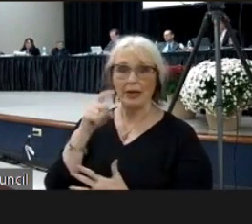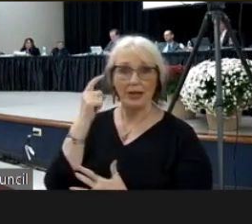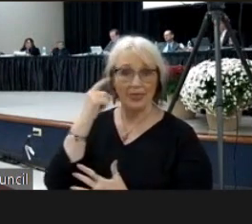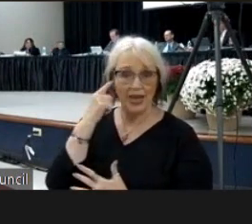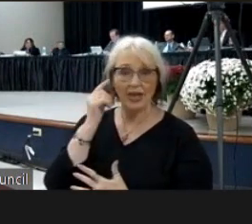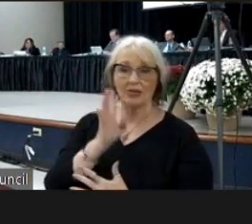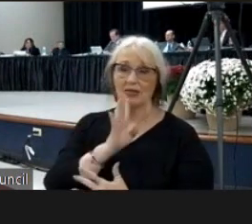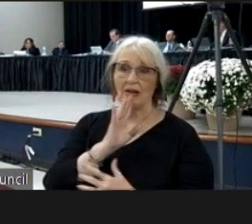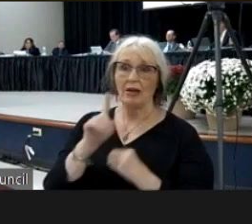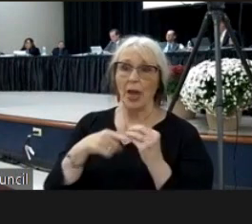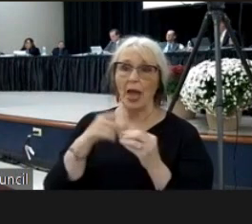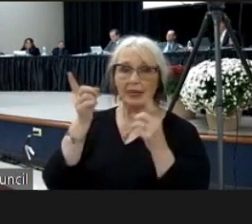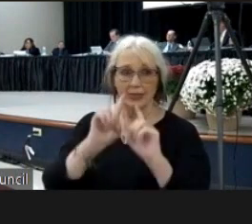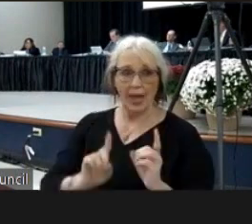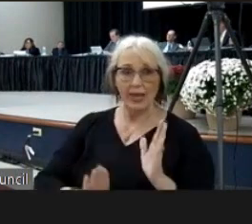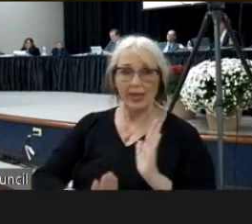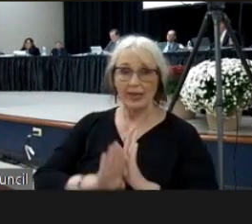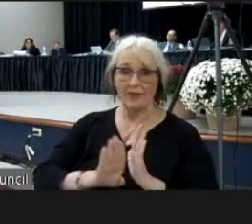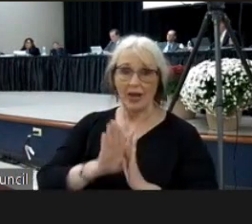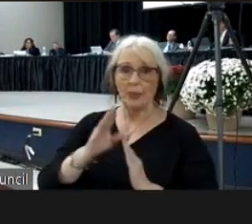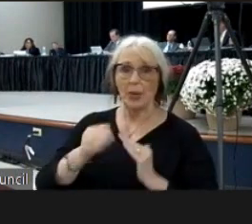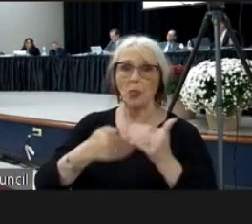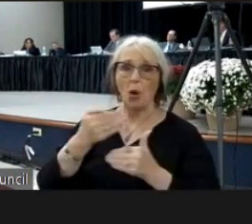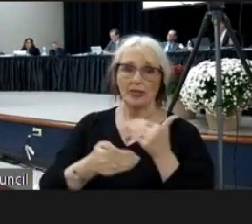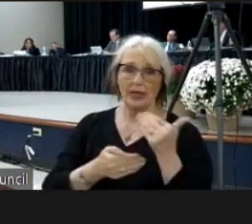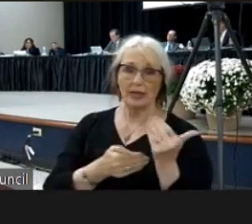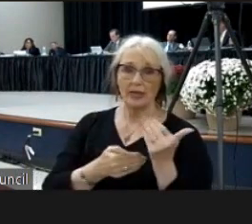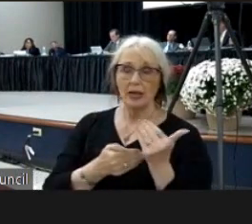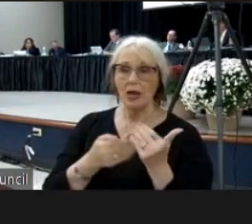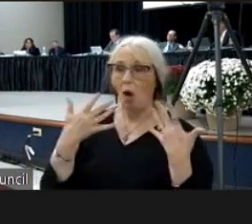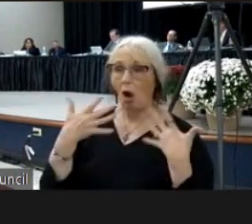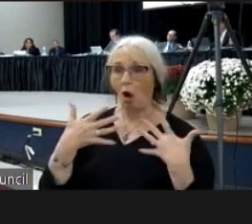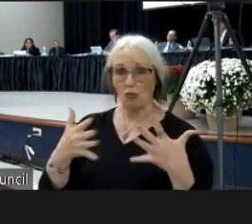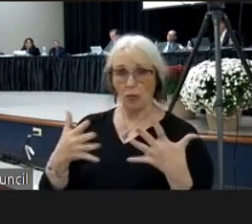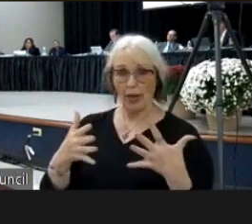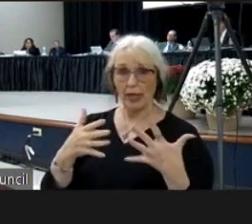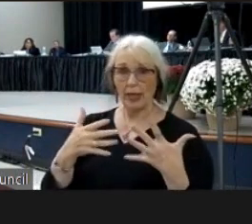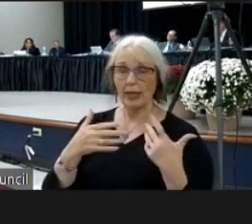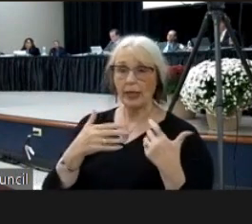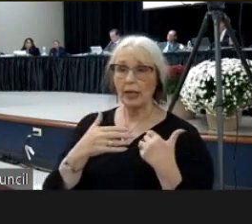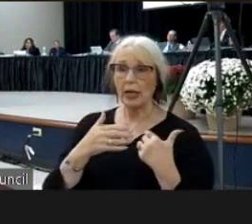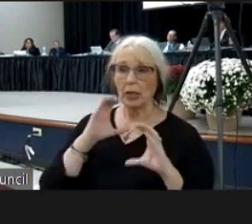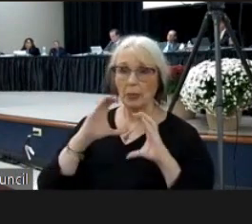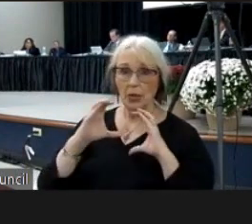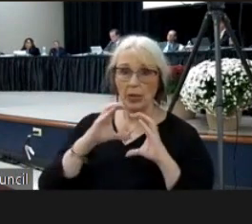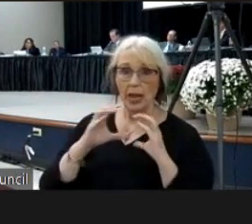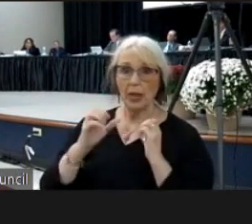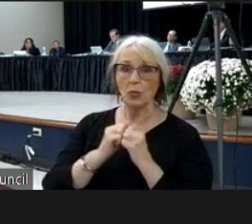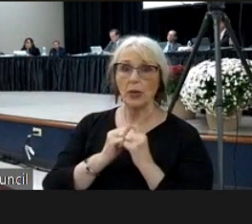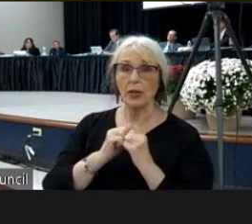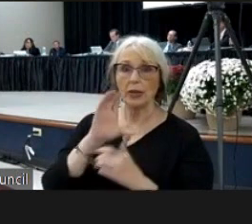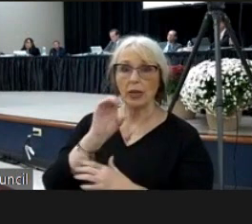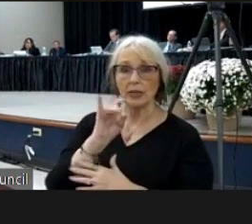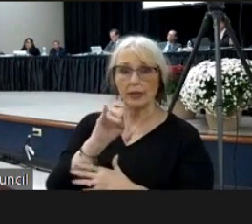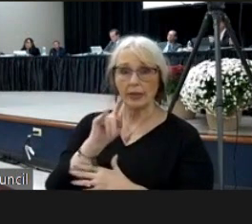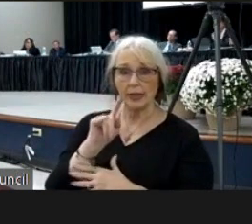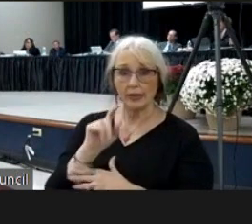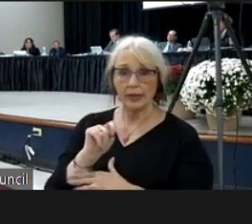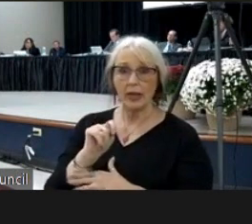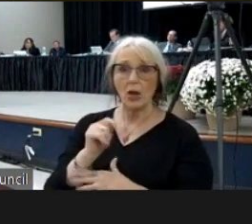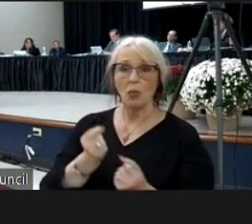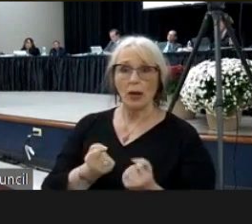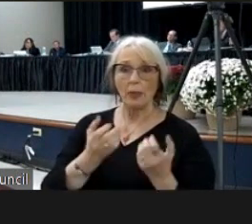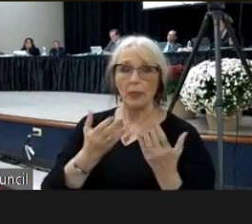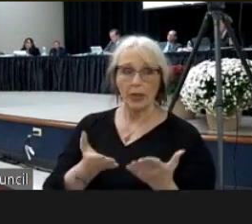about the design and development process. So we have already been in communication with the consultant that we are recommending